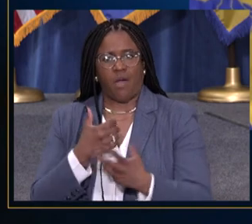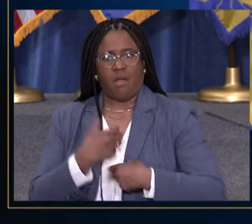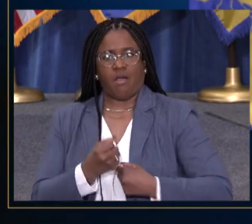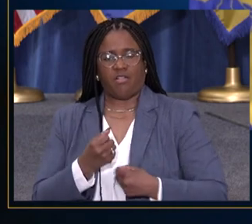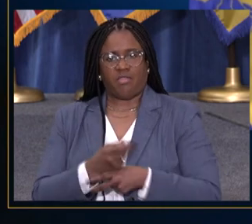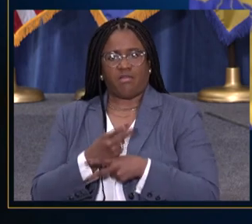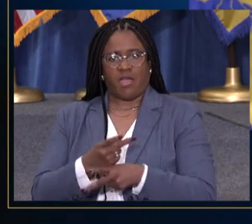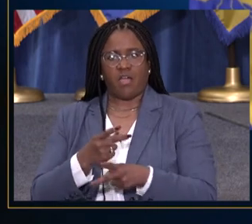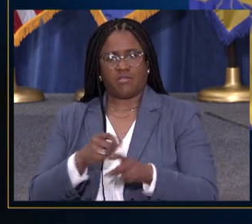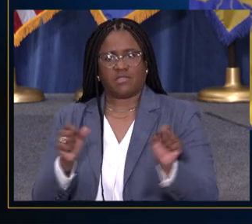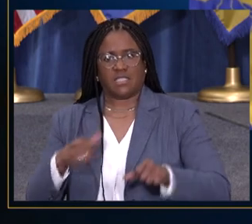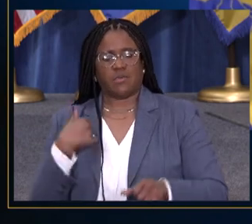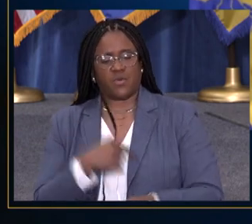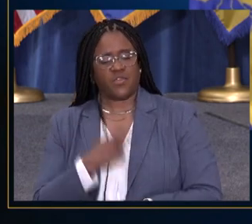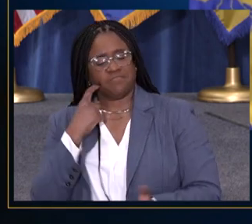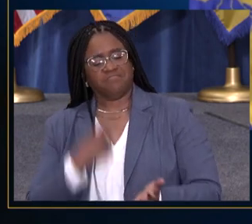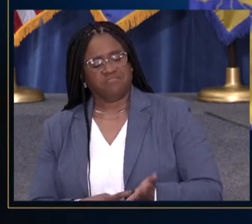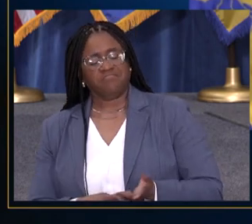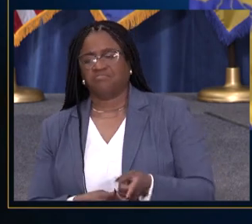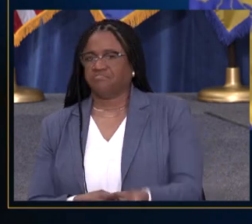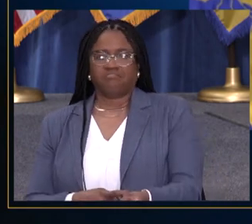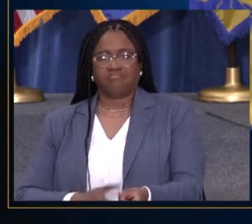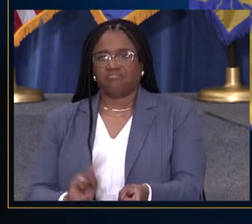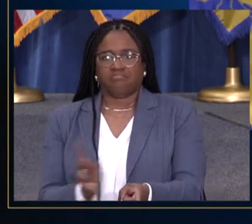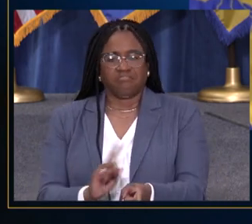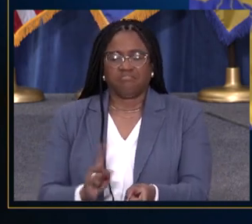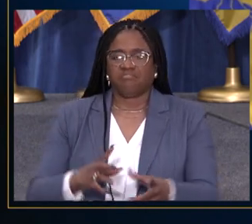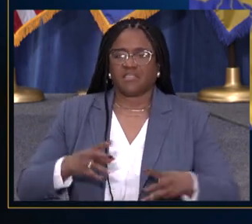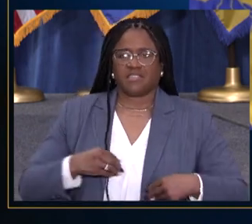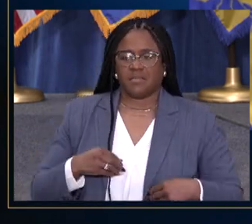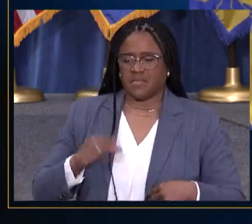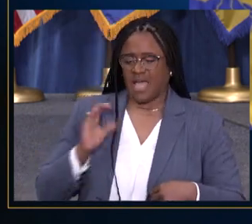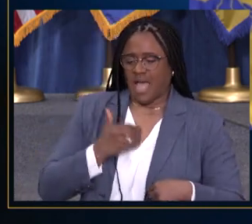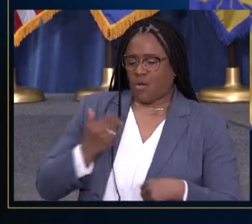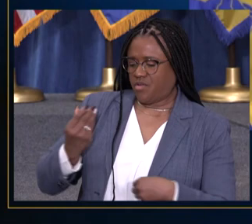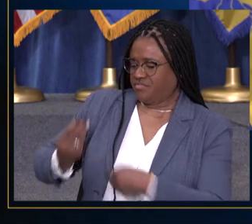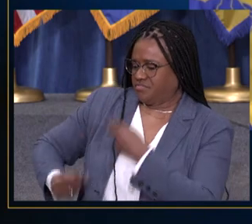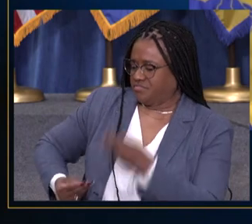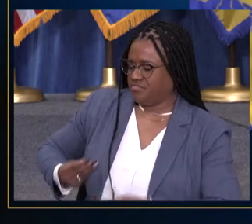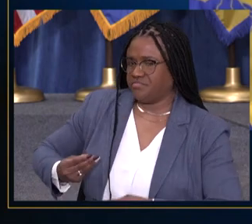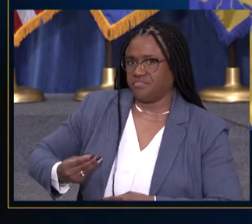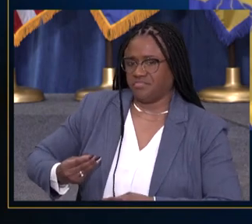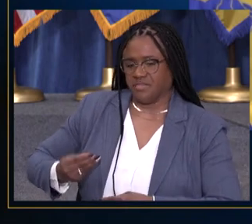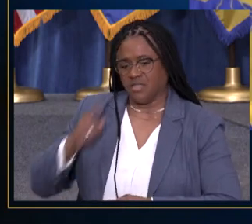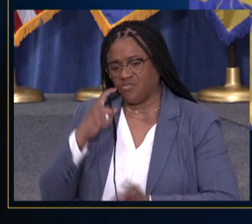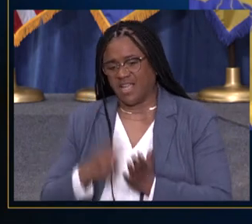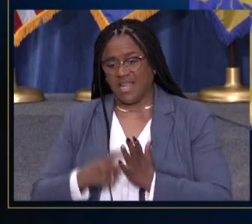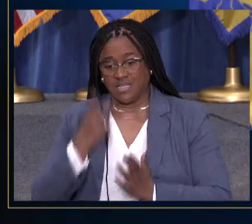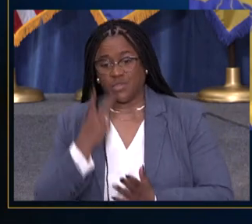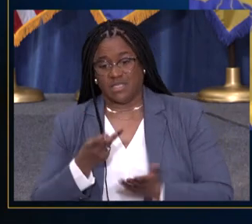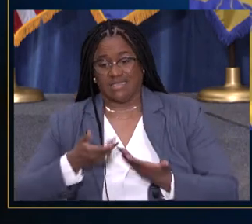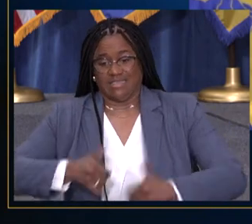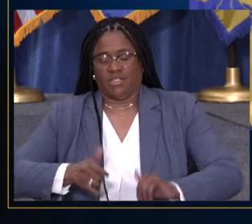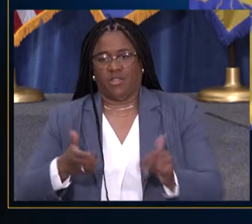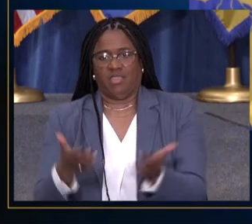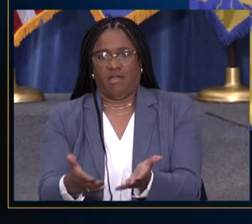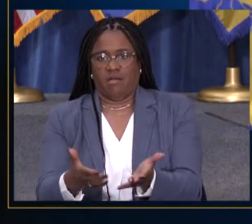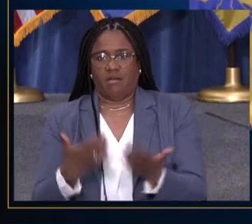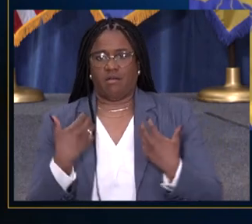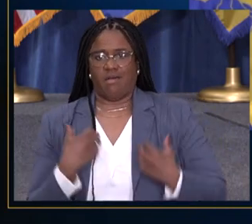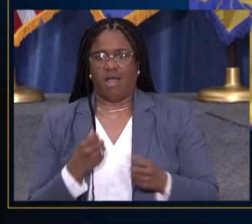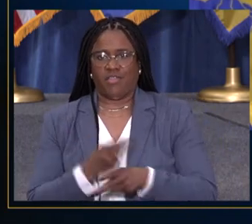reckon with the profound implications of our collective past on the present and the future of healthcare